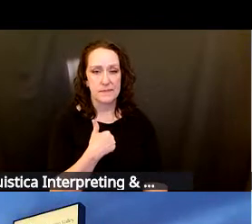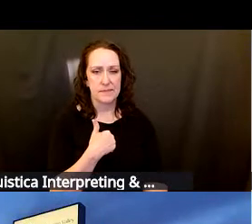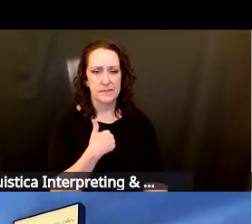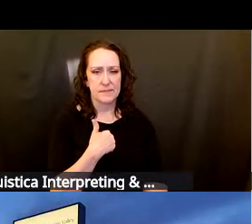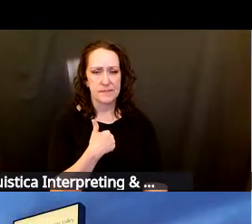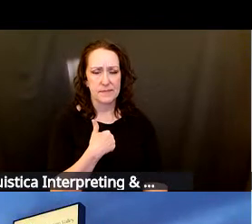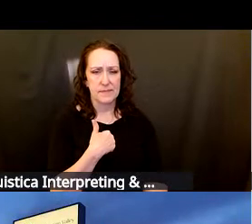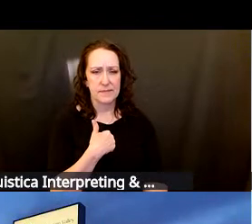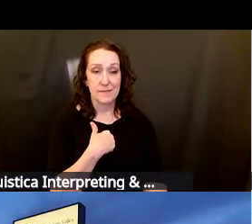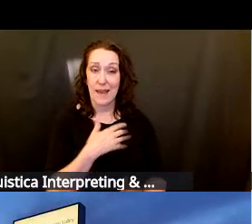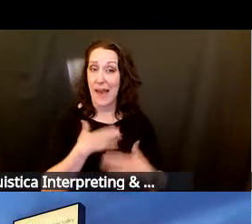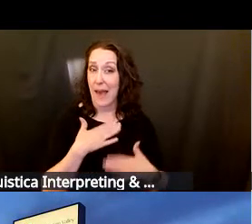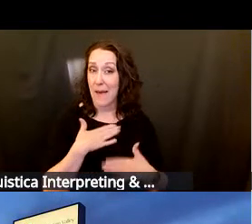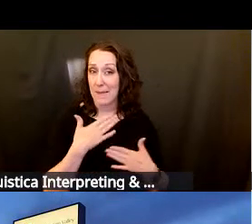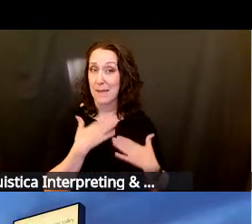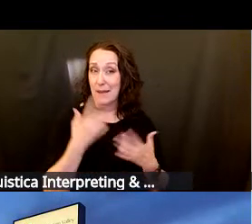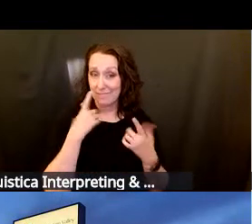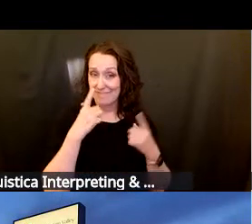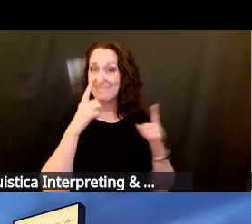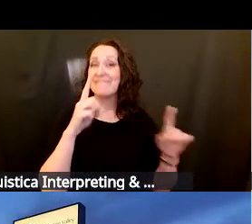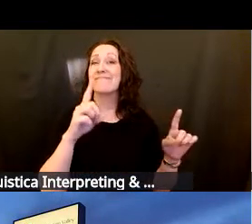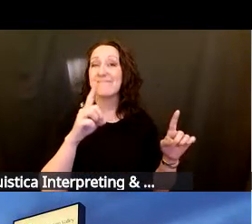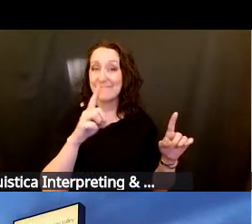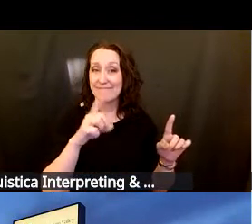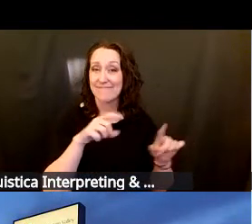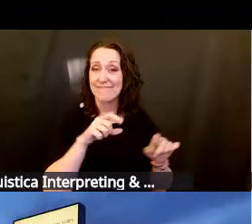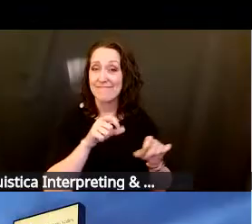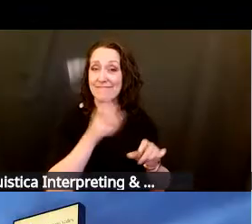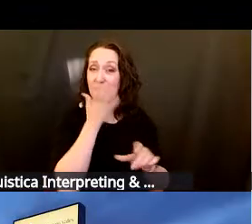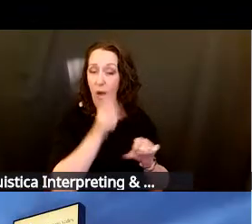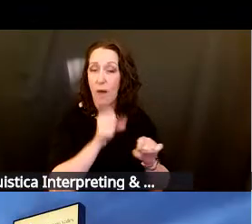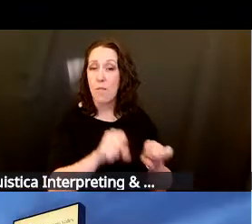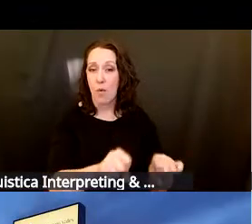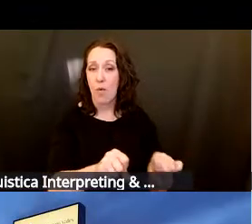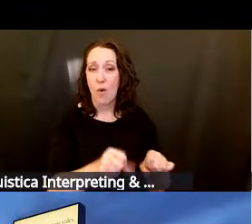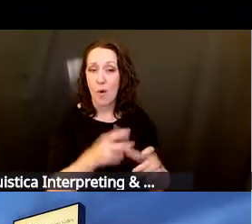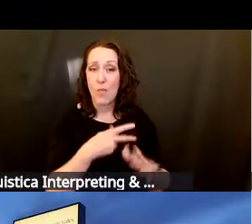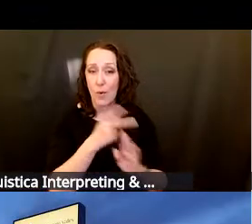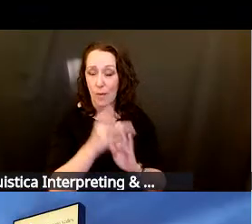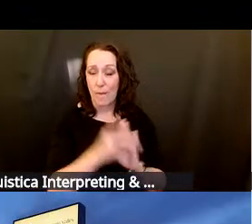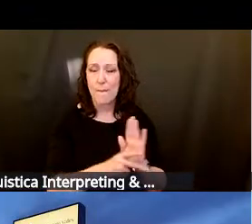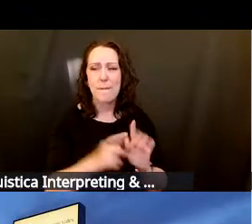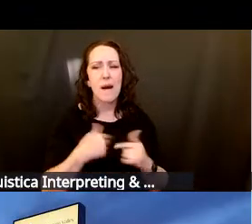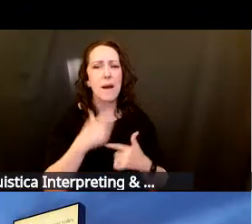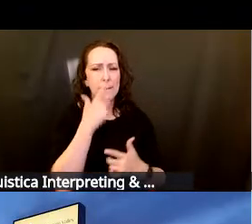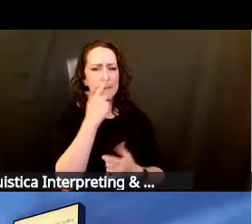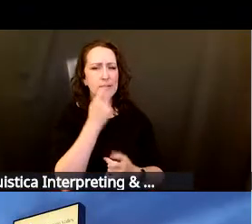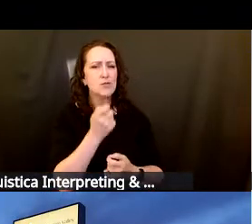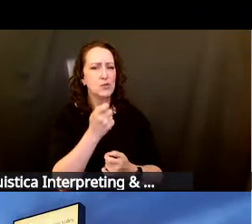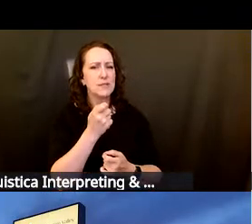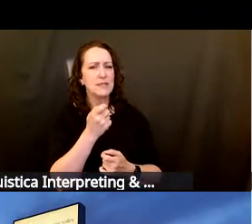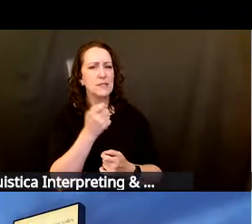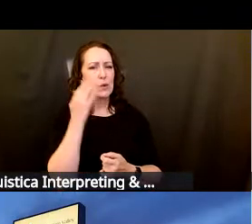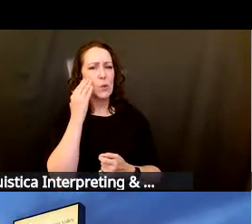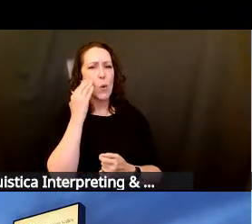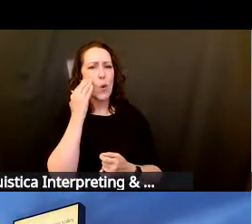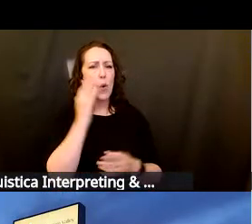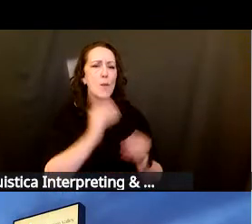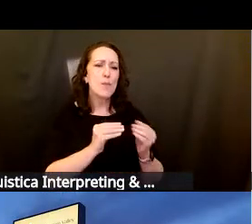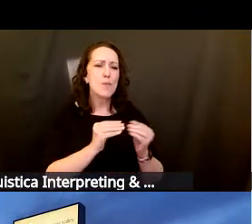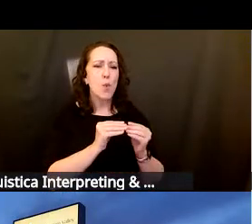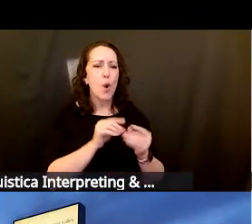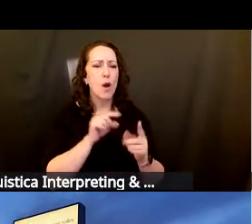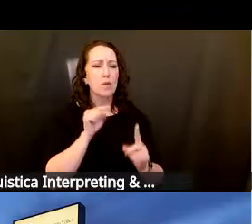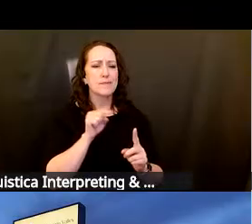really happy about the success of the lawnmower program. But I'm interested in knowing more about